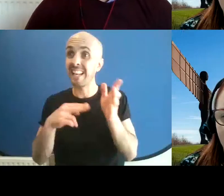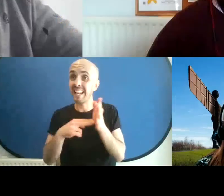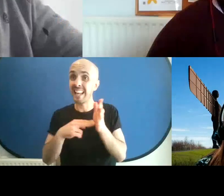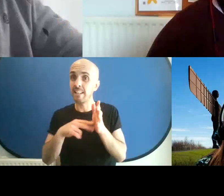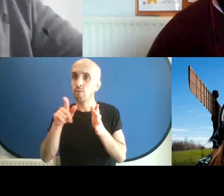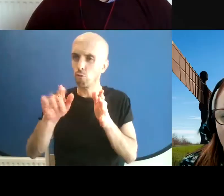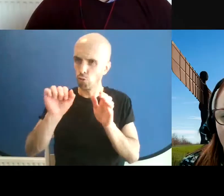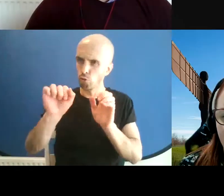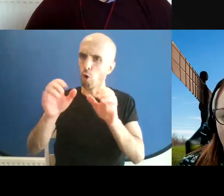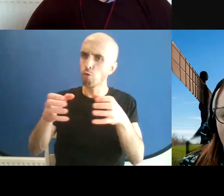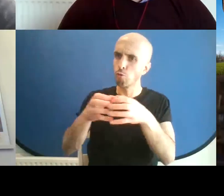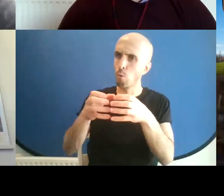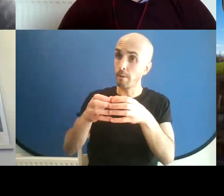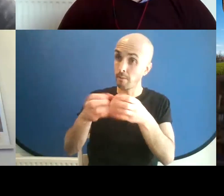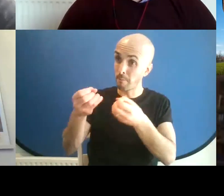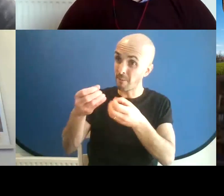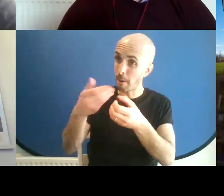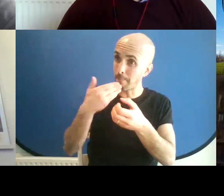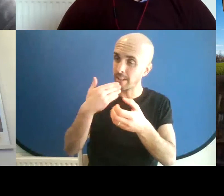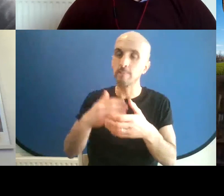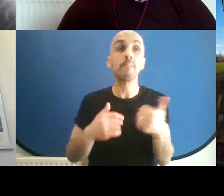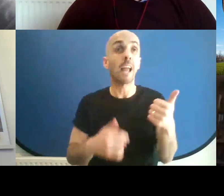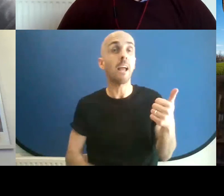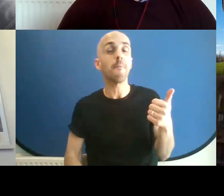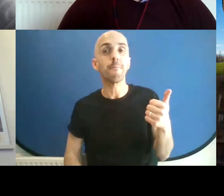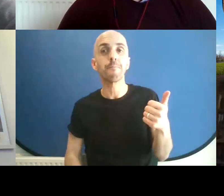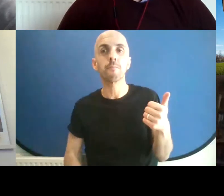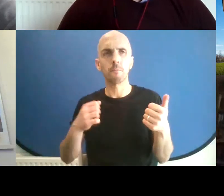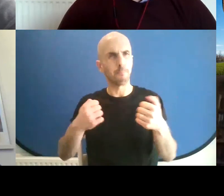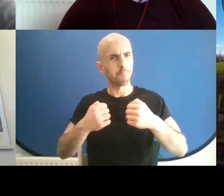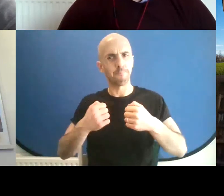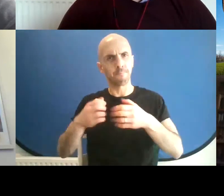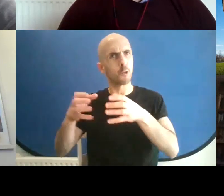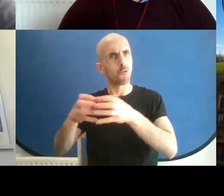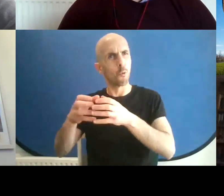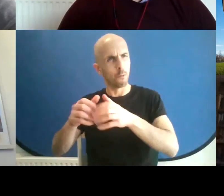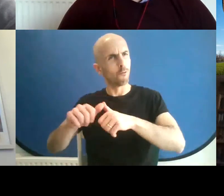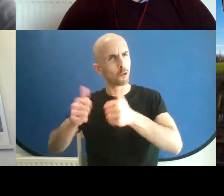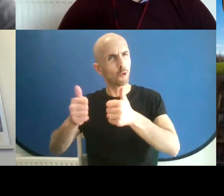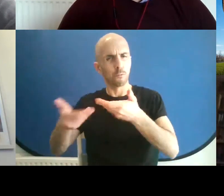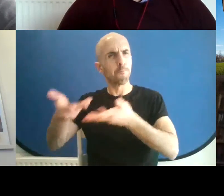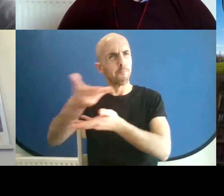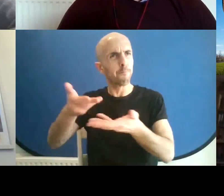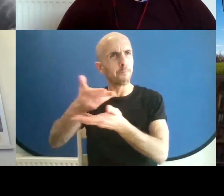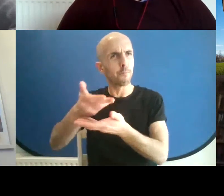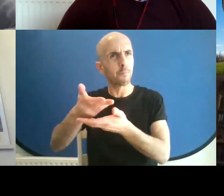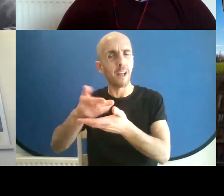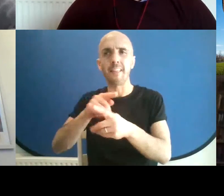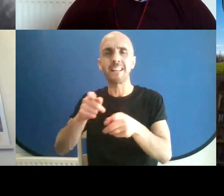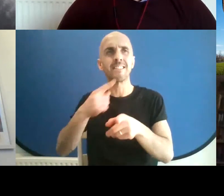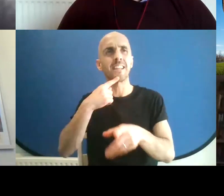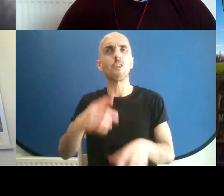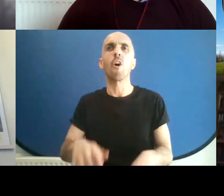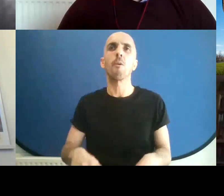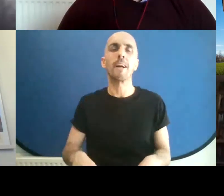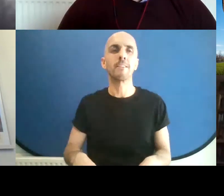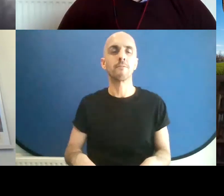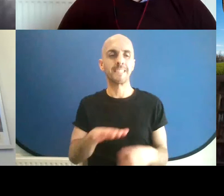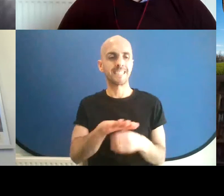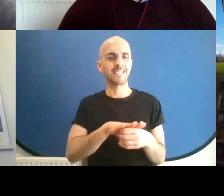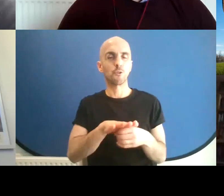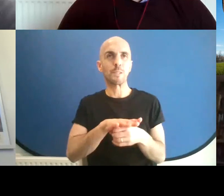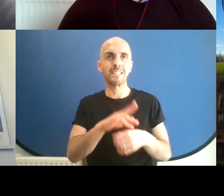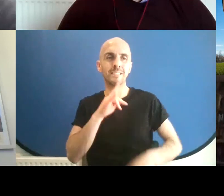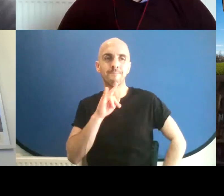We had a really good discussion. And what we were saying, that people tended to talk to the supervisor about whether or not to